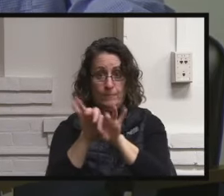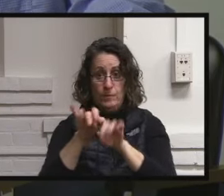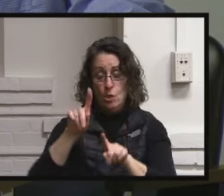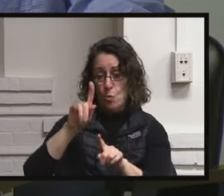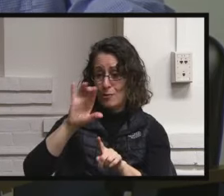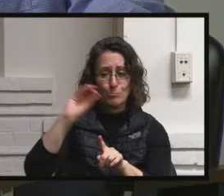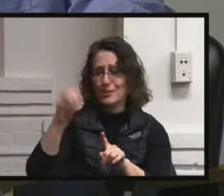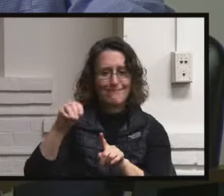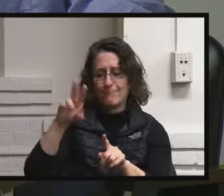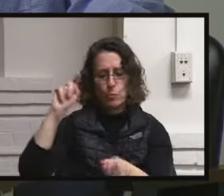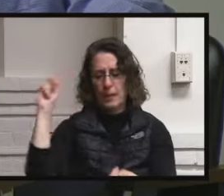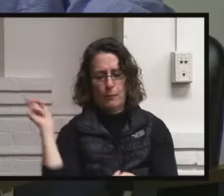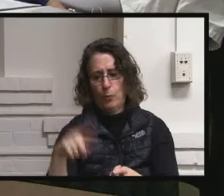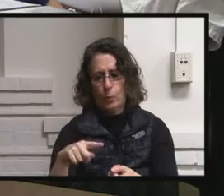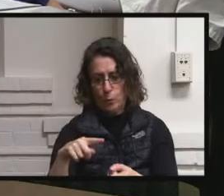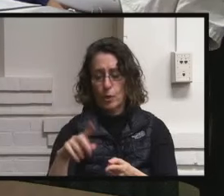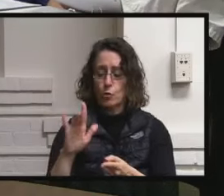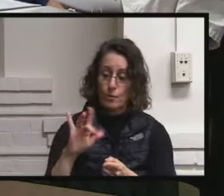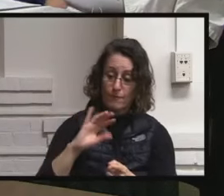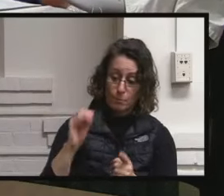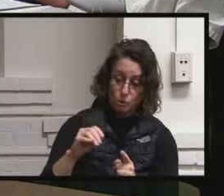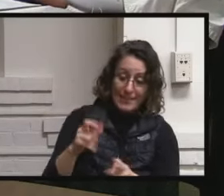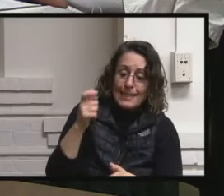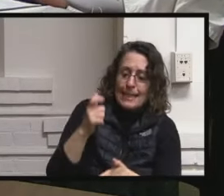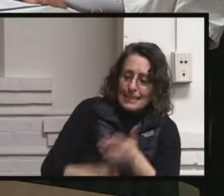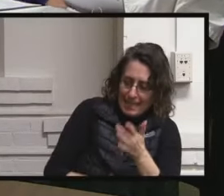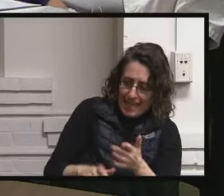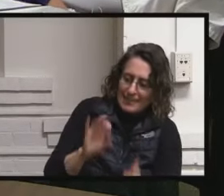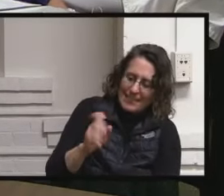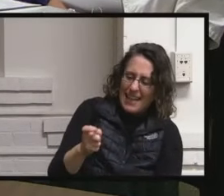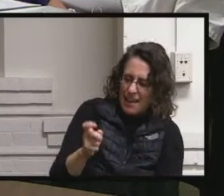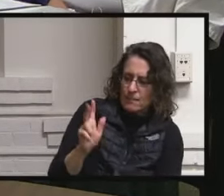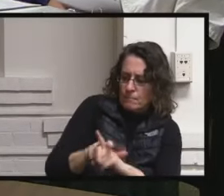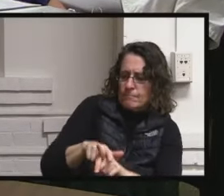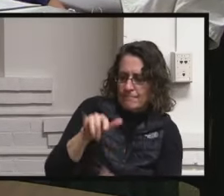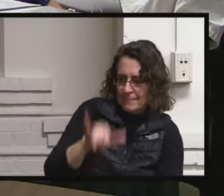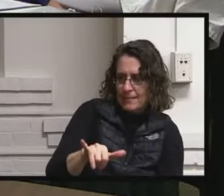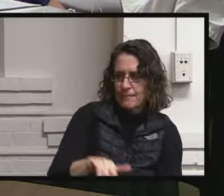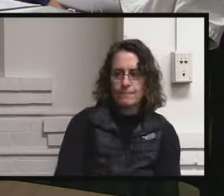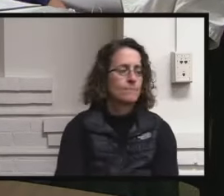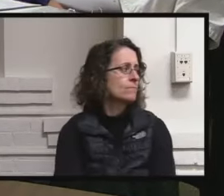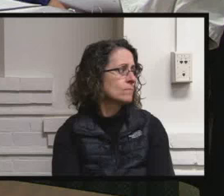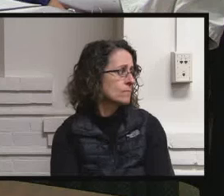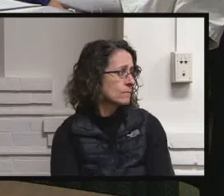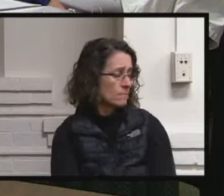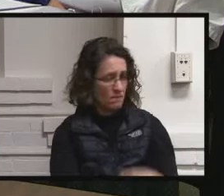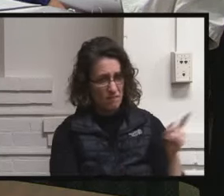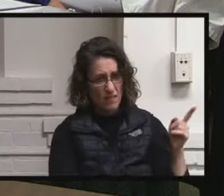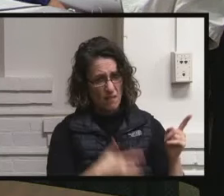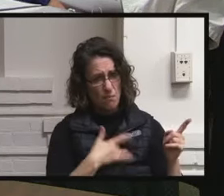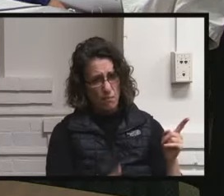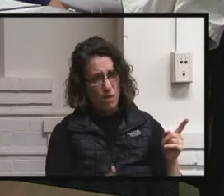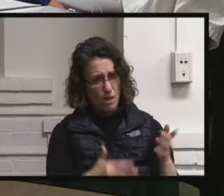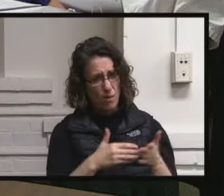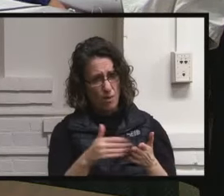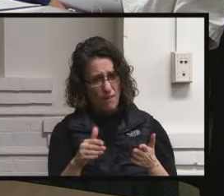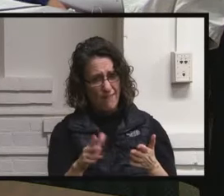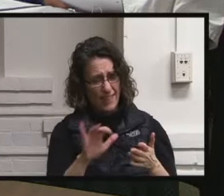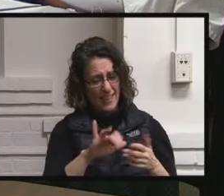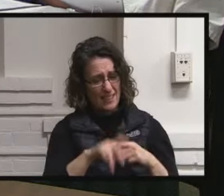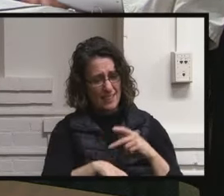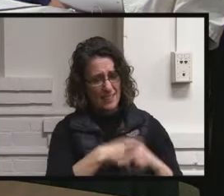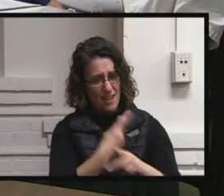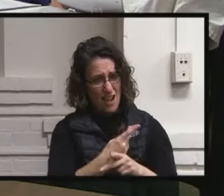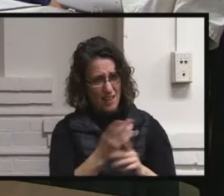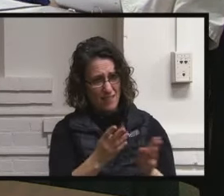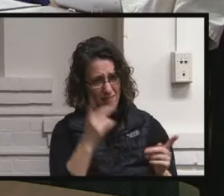agreement. Is that a common practice? I mean, is that common to establish that, you know, for new or